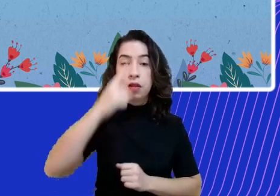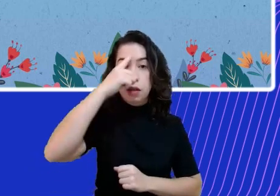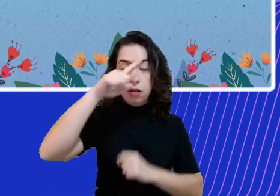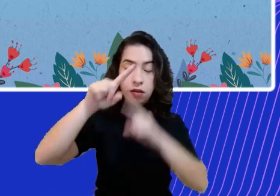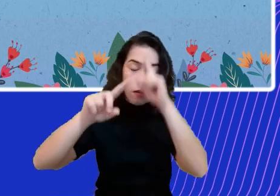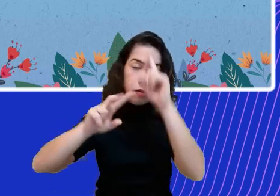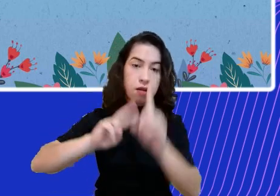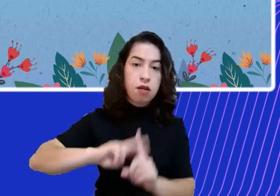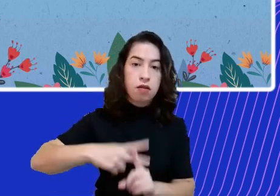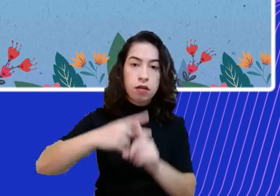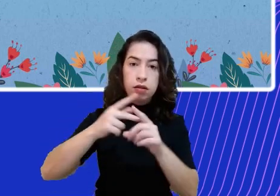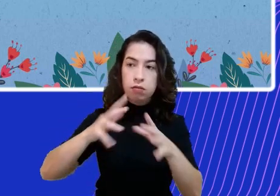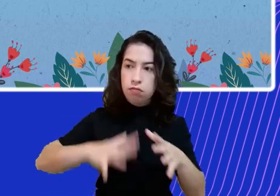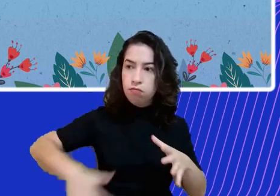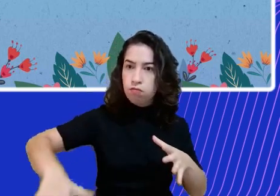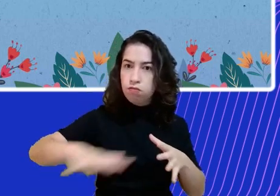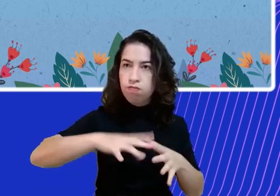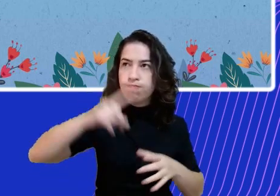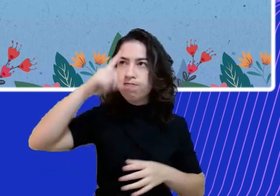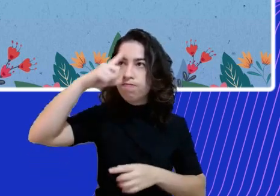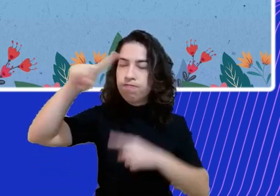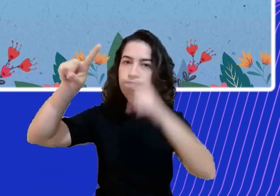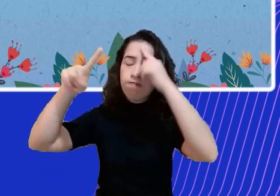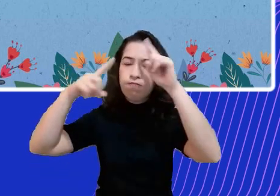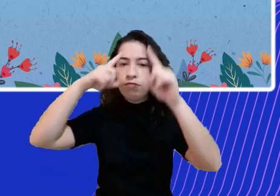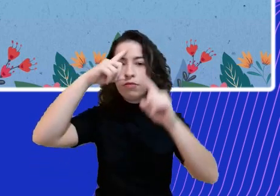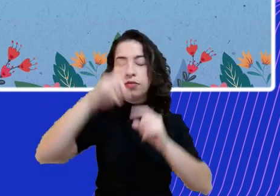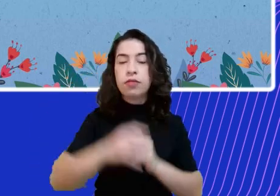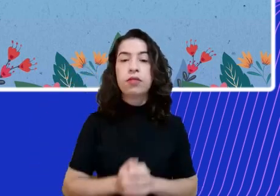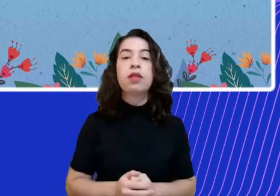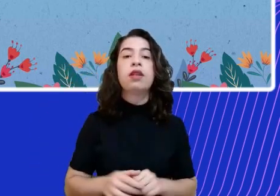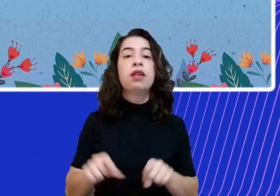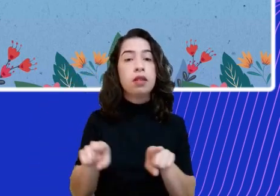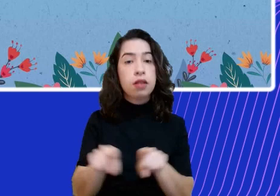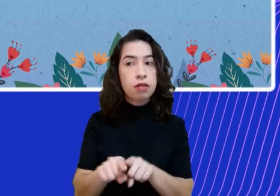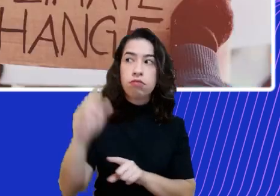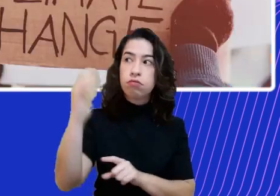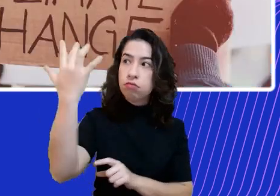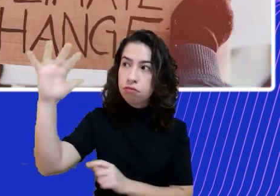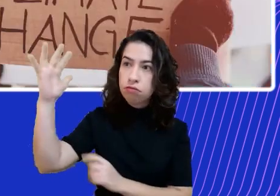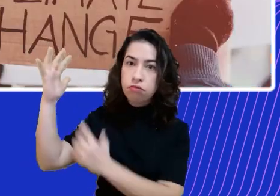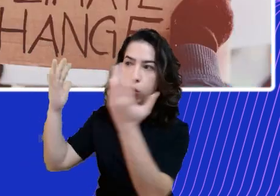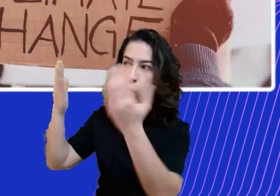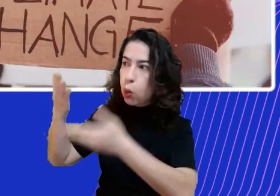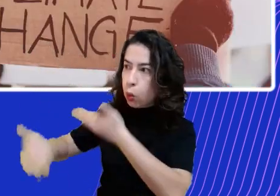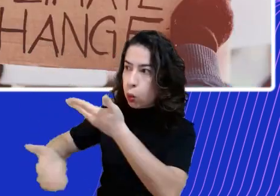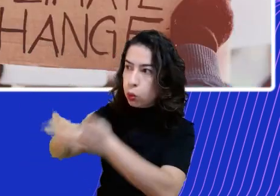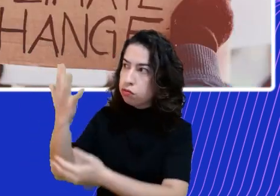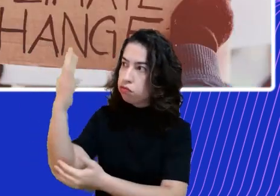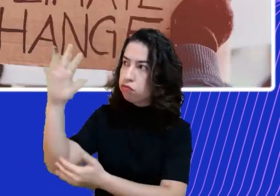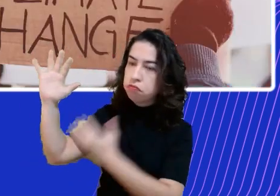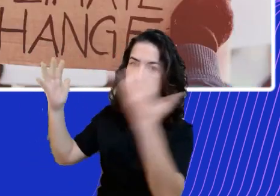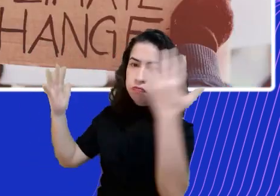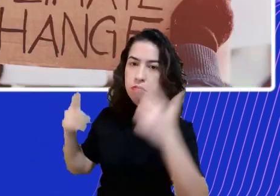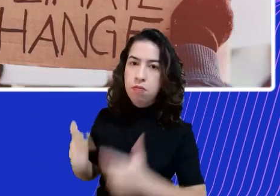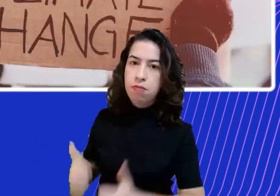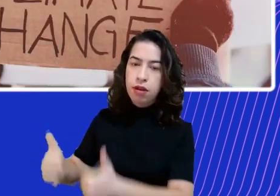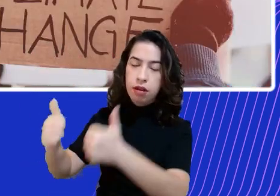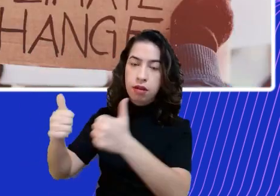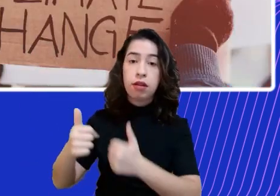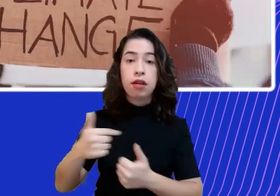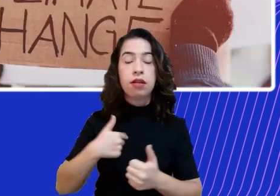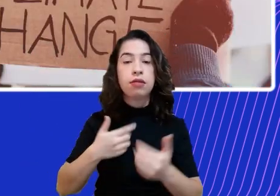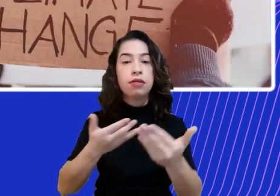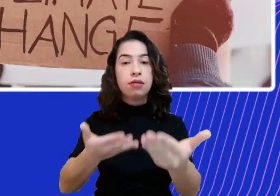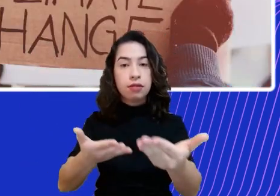innovation in a creative environment, and I will regenerate the planet. So this is the invite that I have for you to